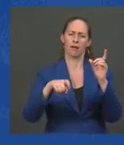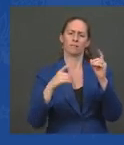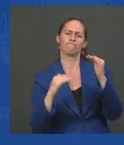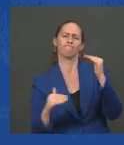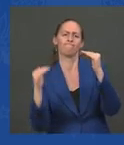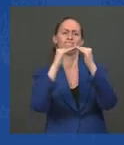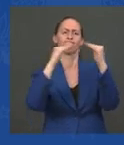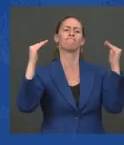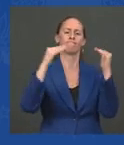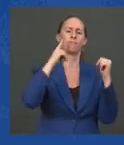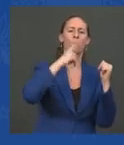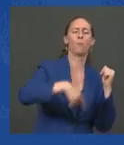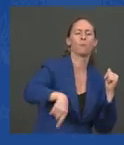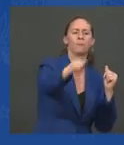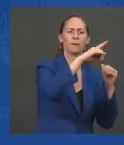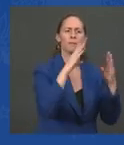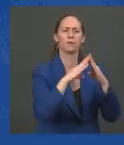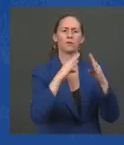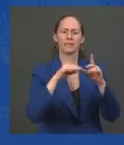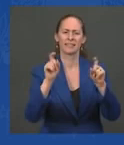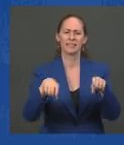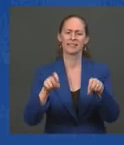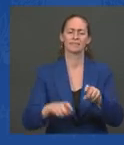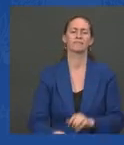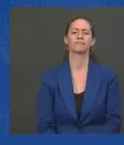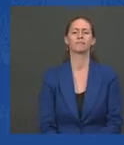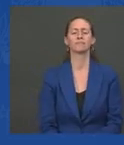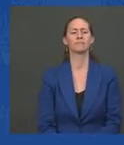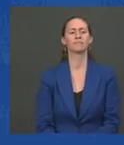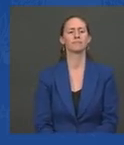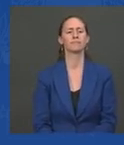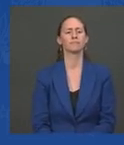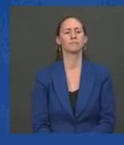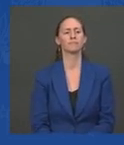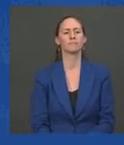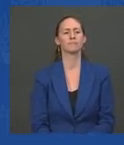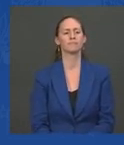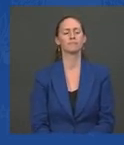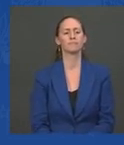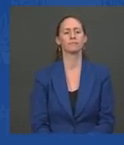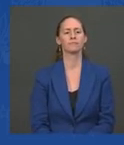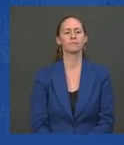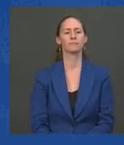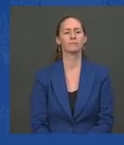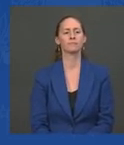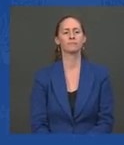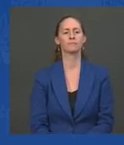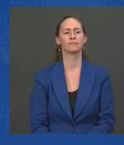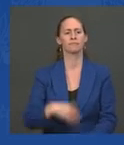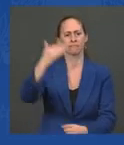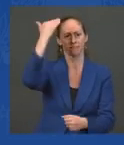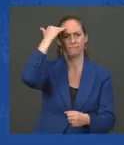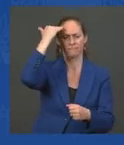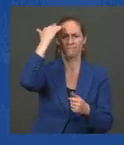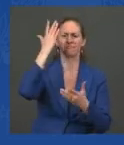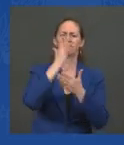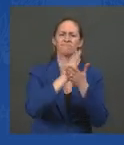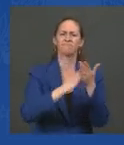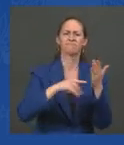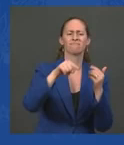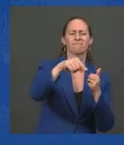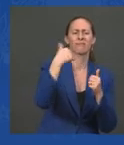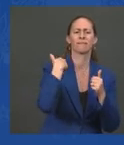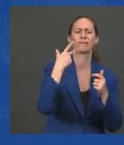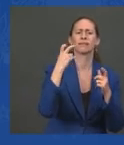on fence-line communities, dividing homes in toxic areas. My state is one of the highest cancer rates in the history